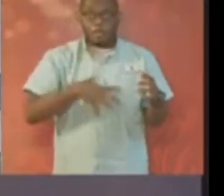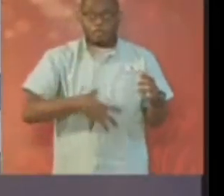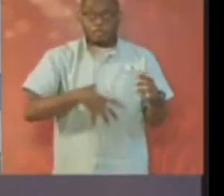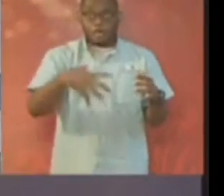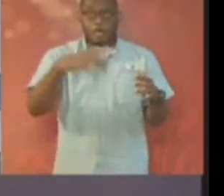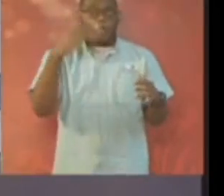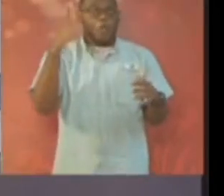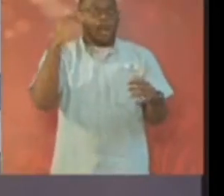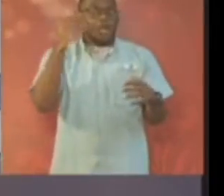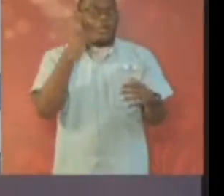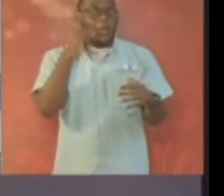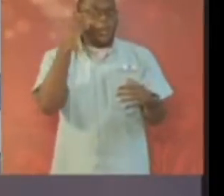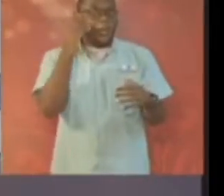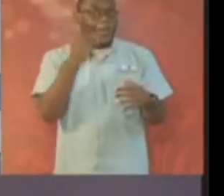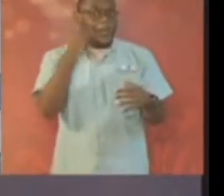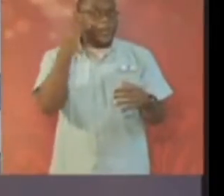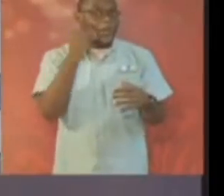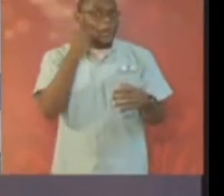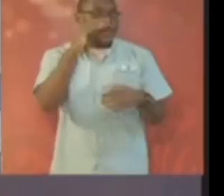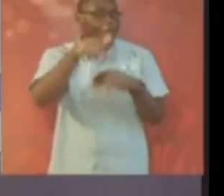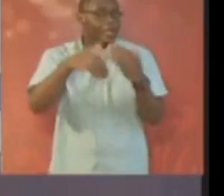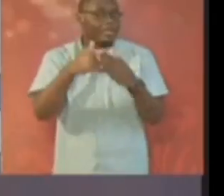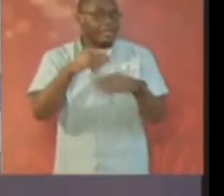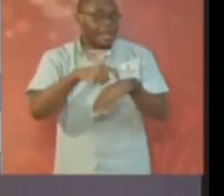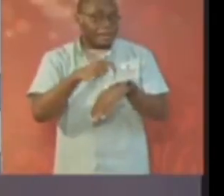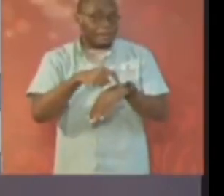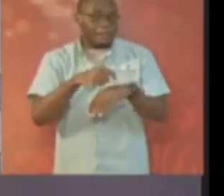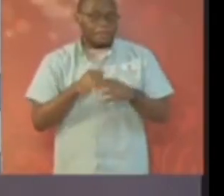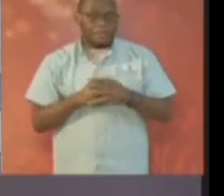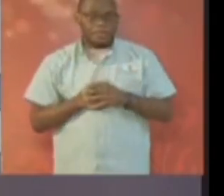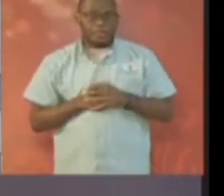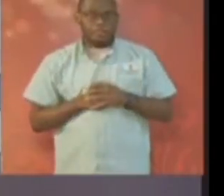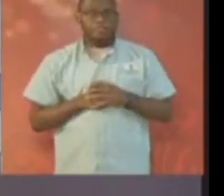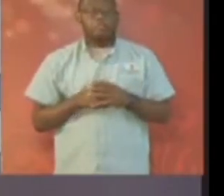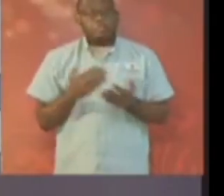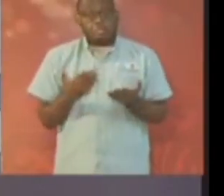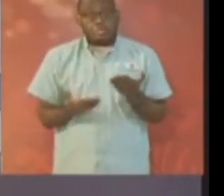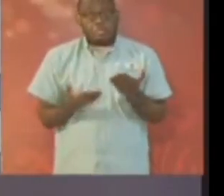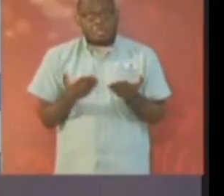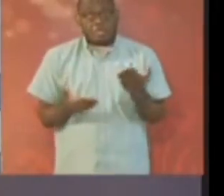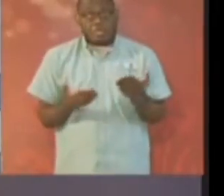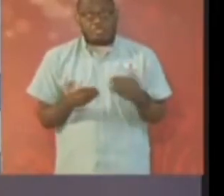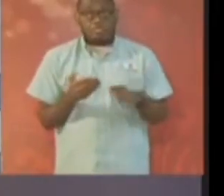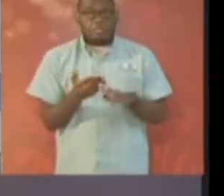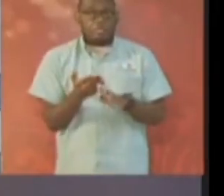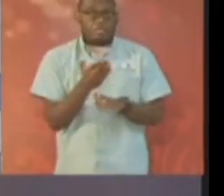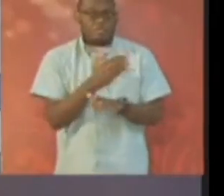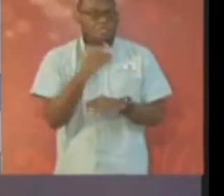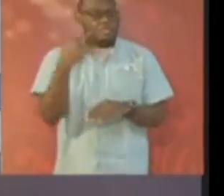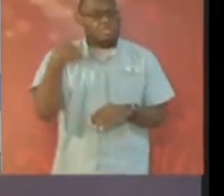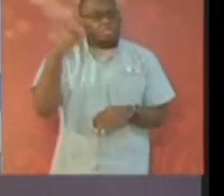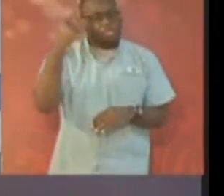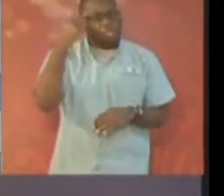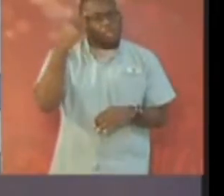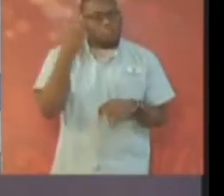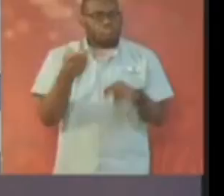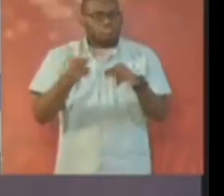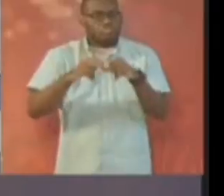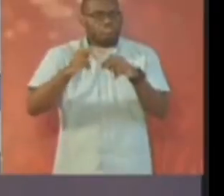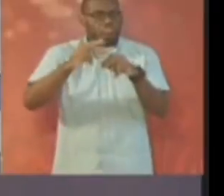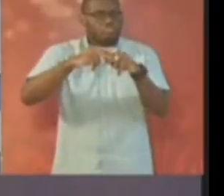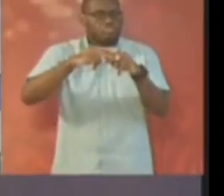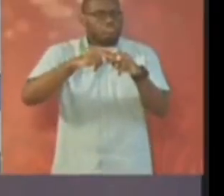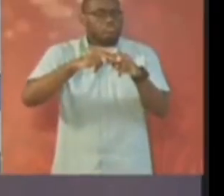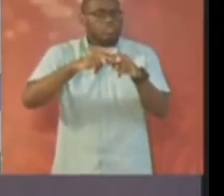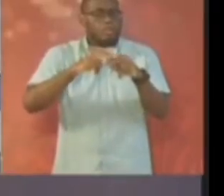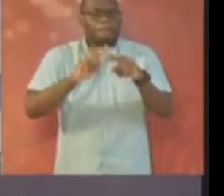and other issues with lack of access to contraception, that there may have been a spike. We're not quite out of that area as